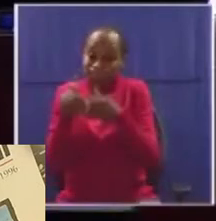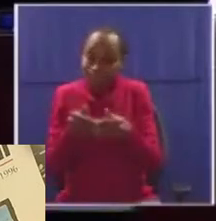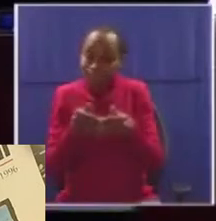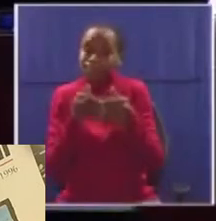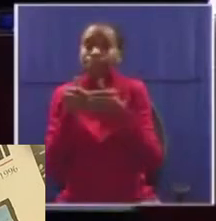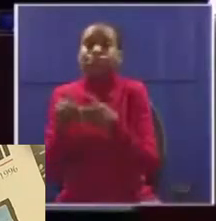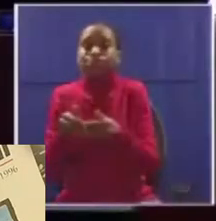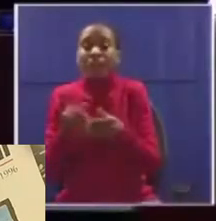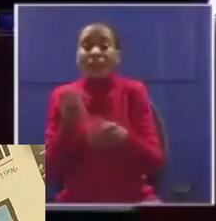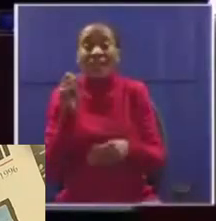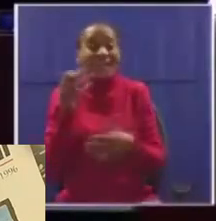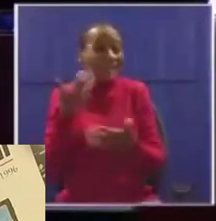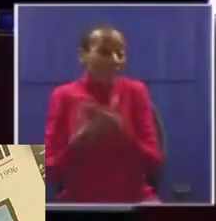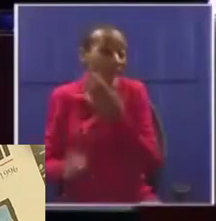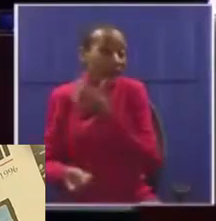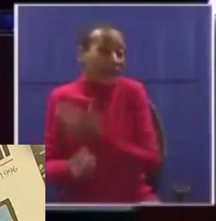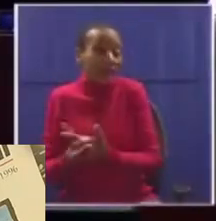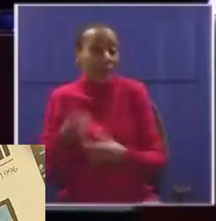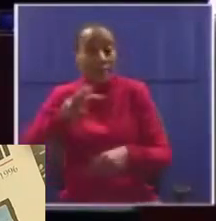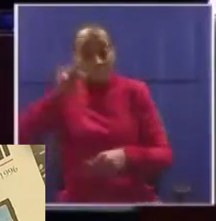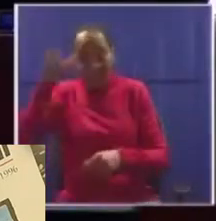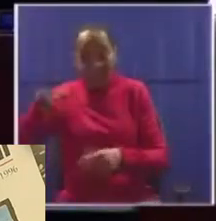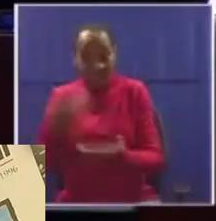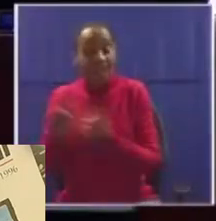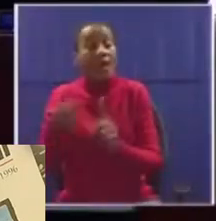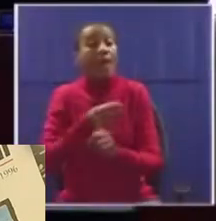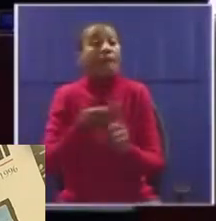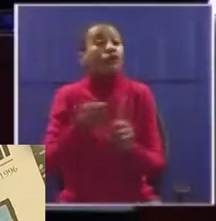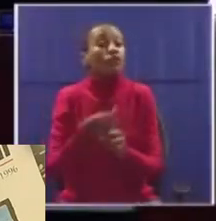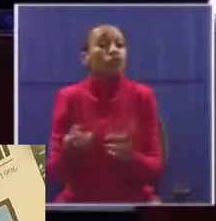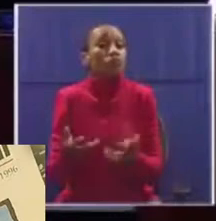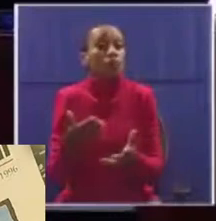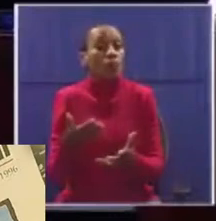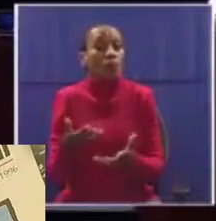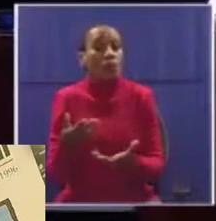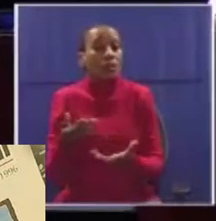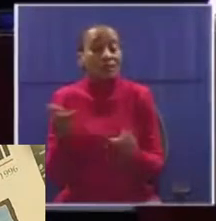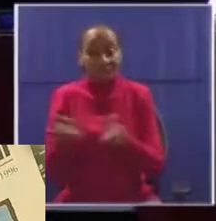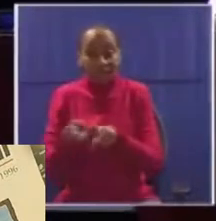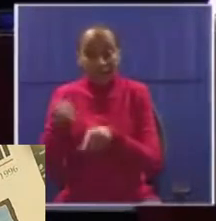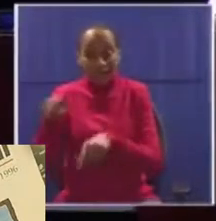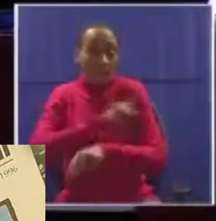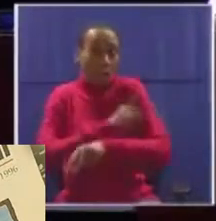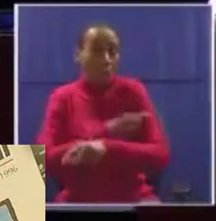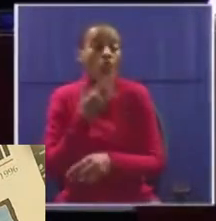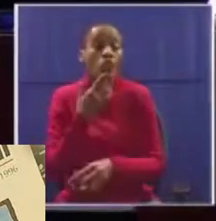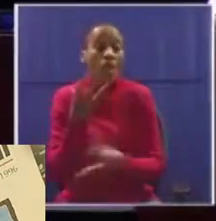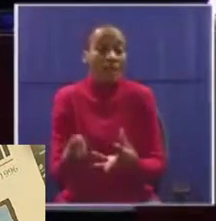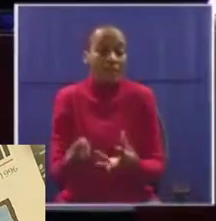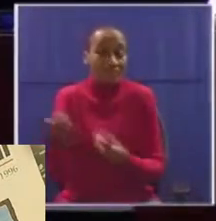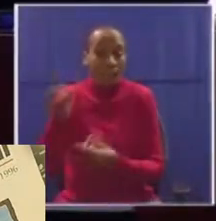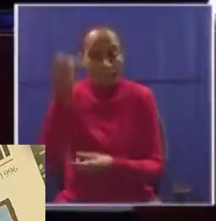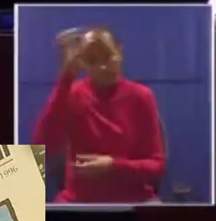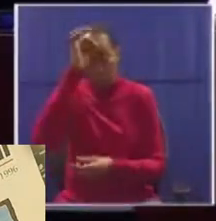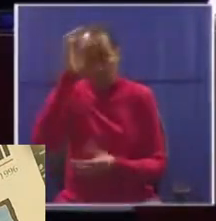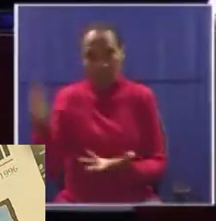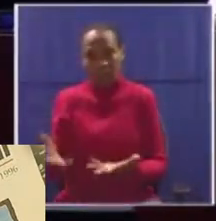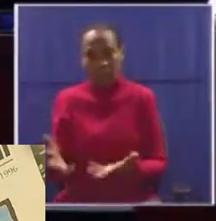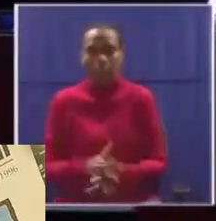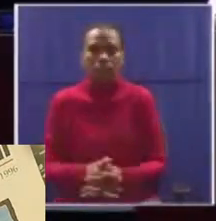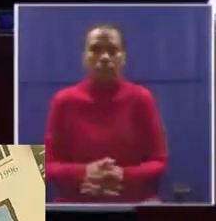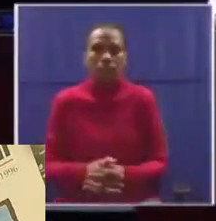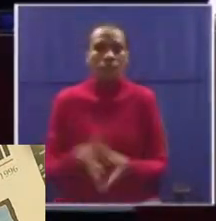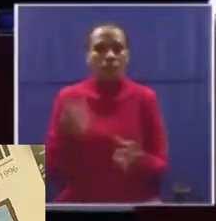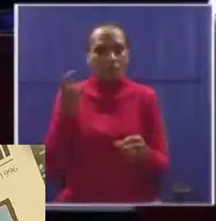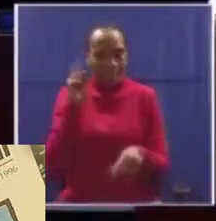from any potential abuse by those who will such hours and carefully balanced